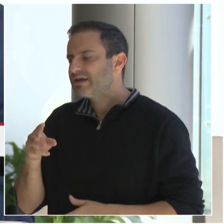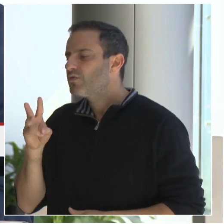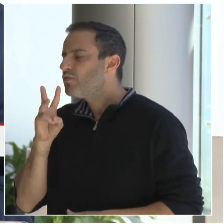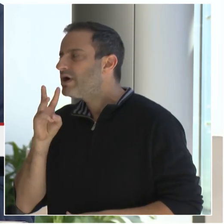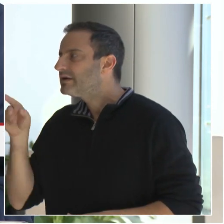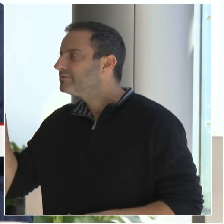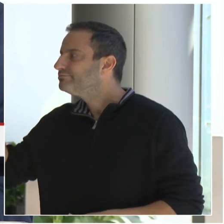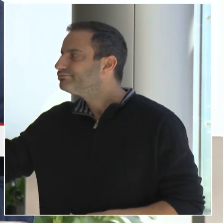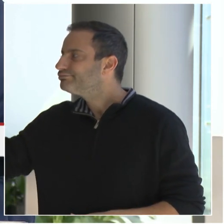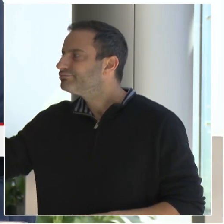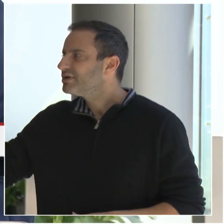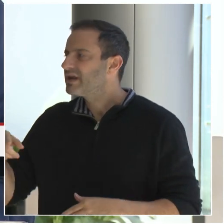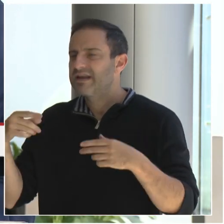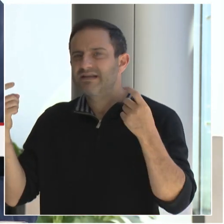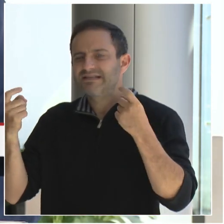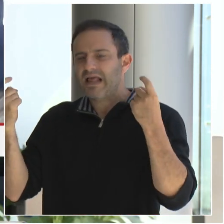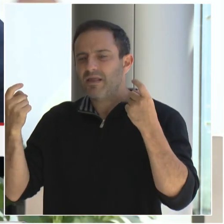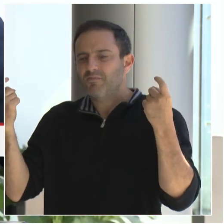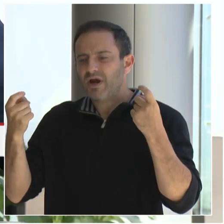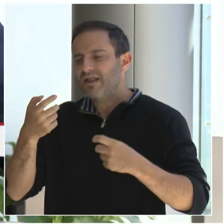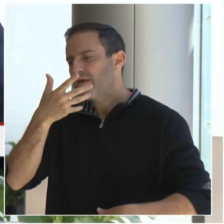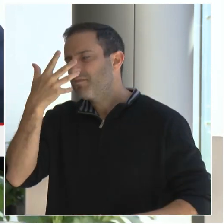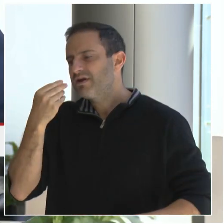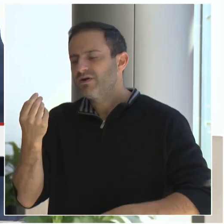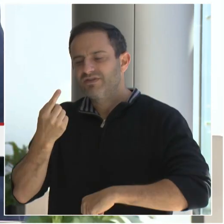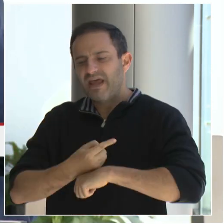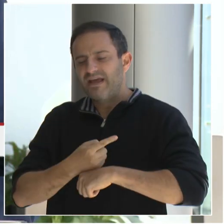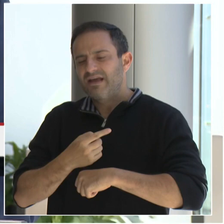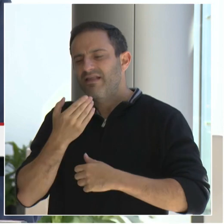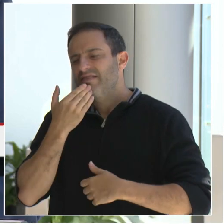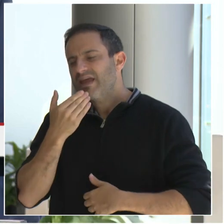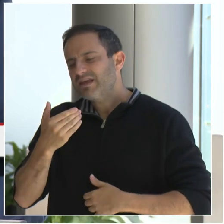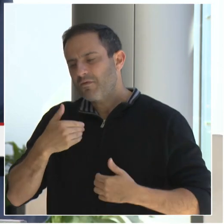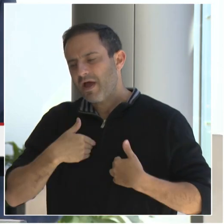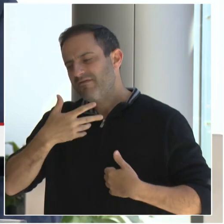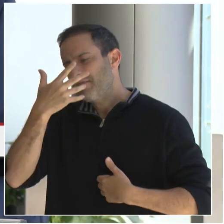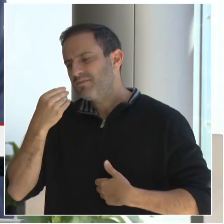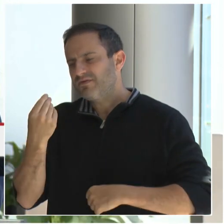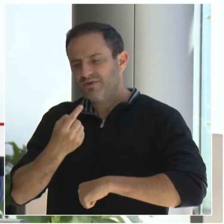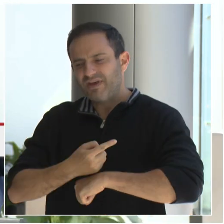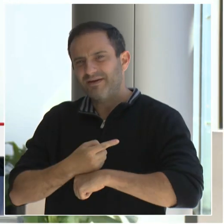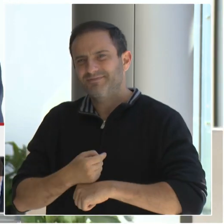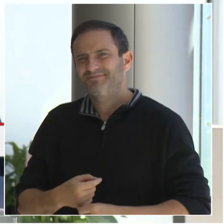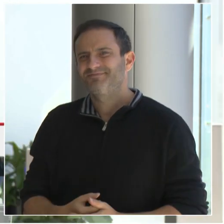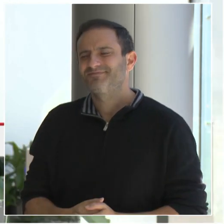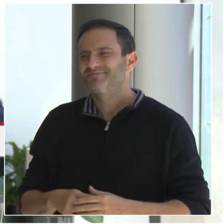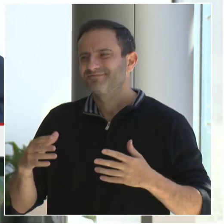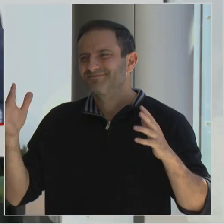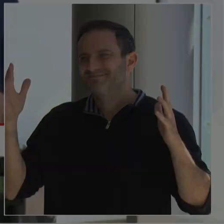well for everyone that's here to celebrate this beautiful day. So thanks again for being with us. Have a beautiful day, everyone.